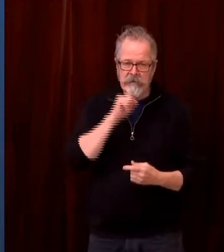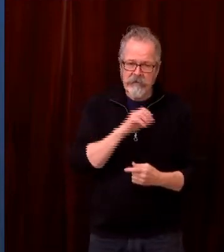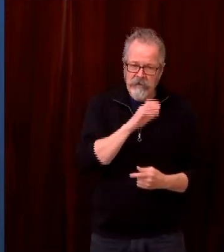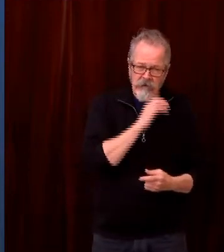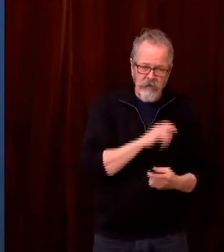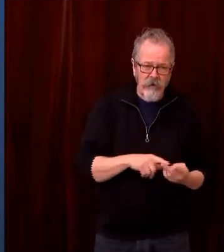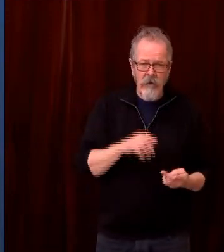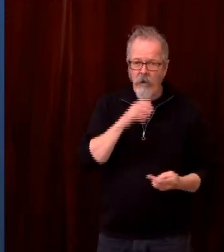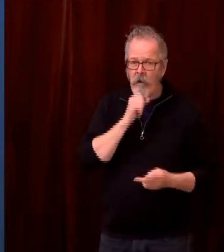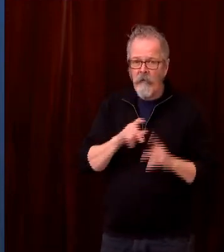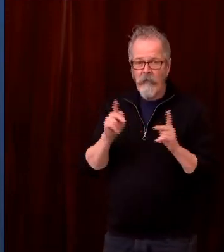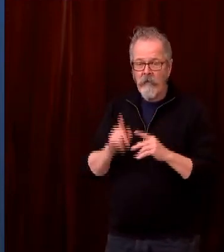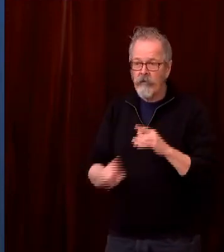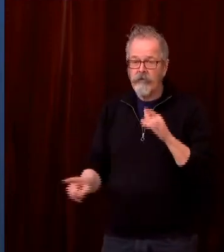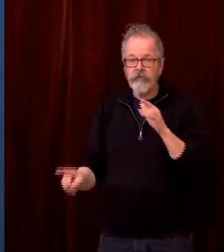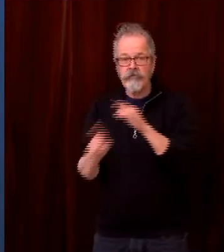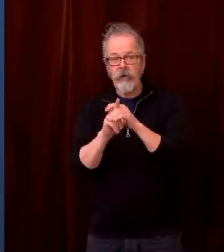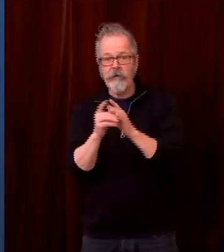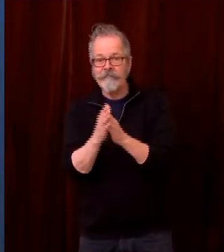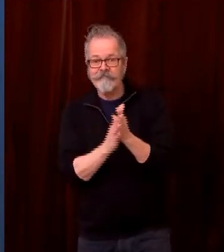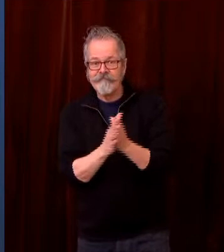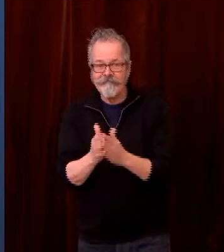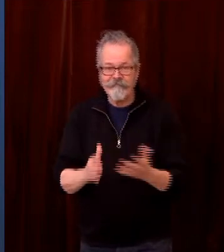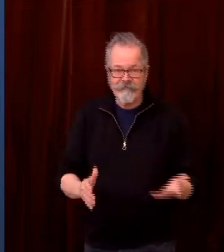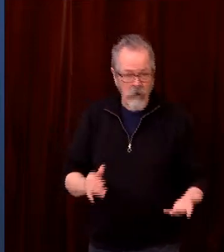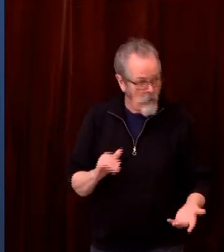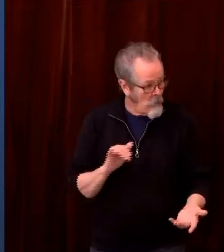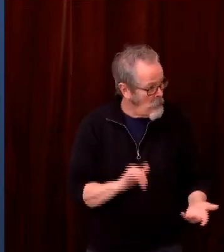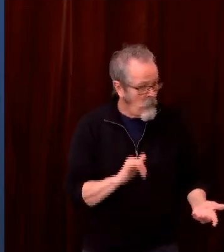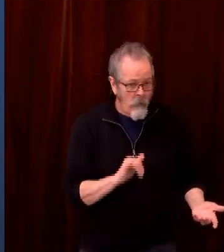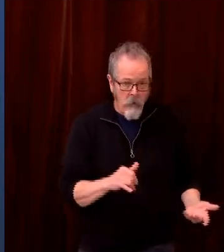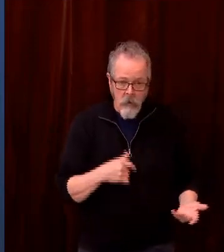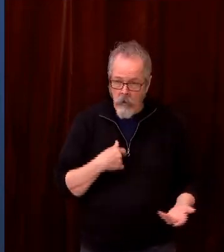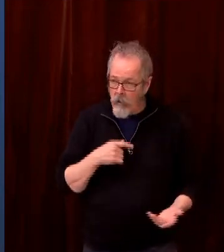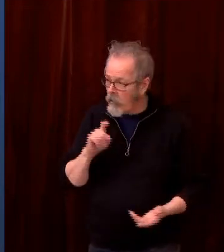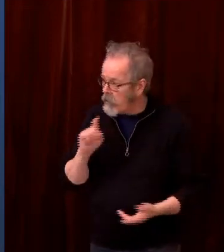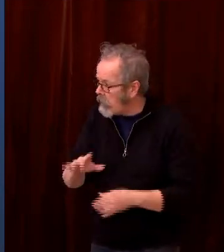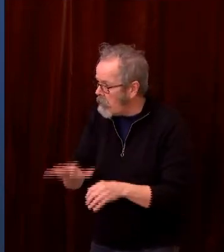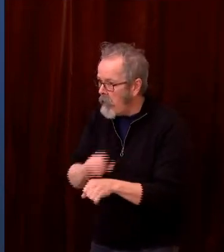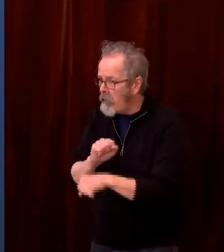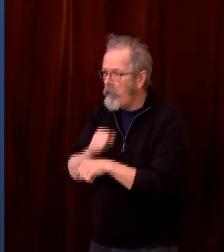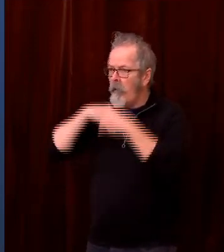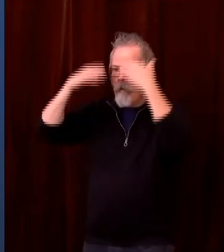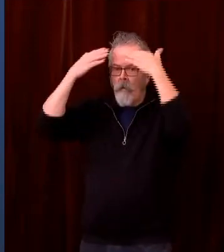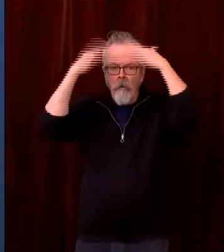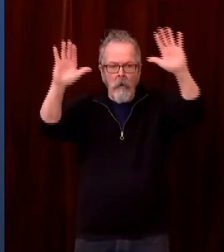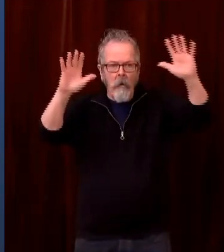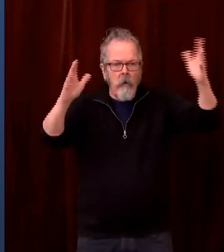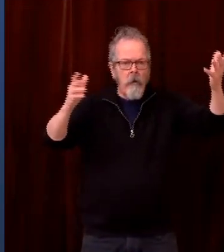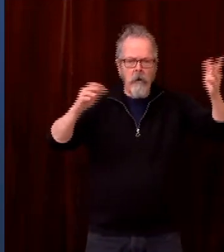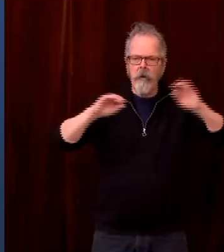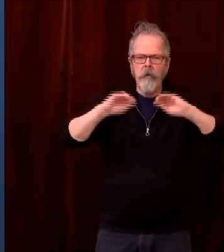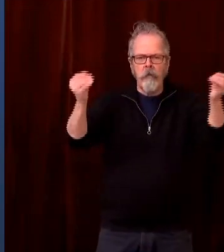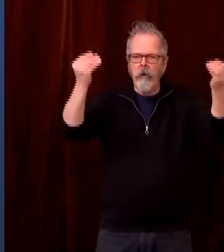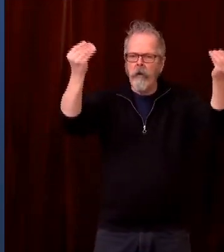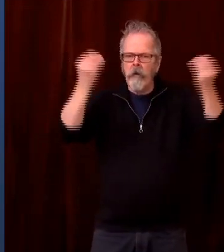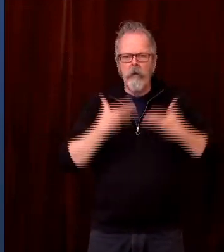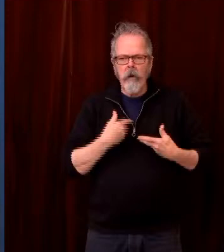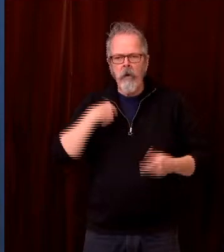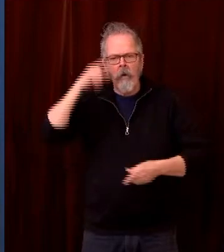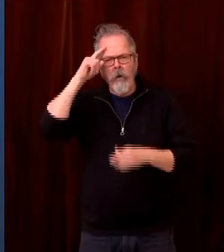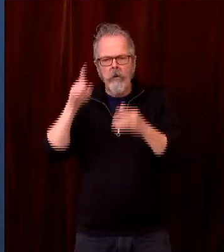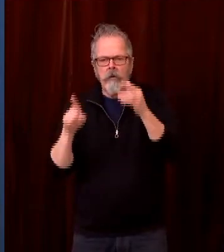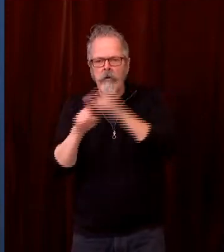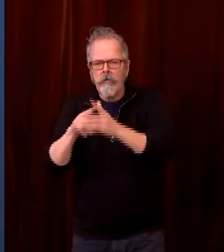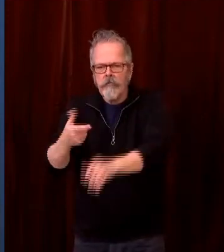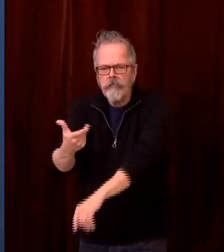at 8 o'clock. And you can imagine people are frustrated. Is that an adequate timeline to tell people you need an appointment to get